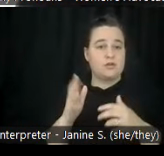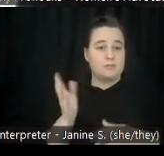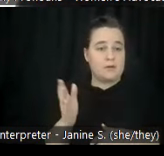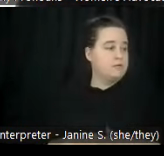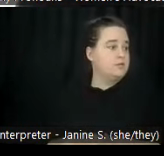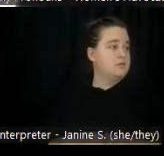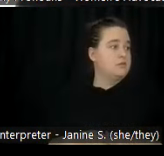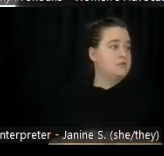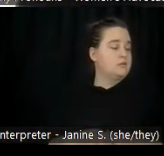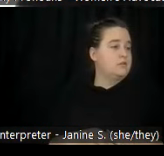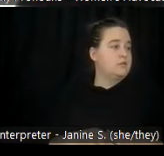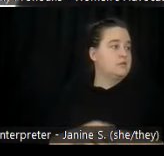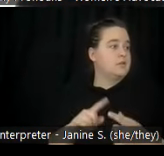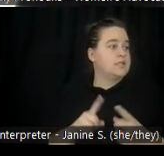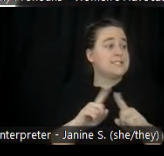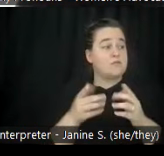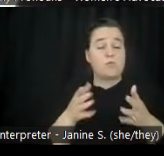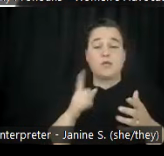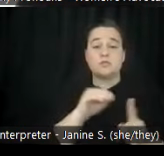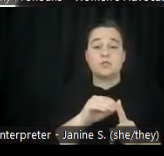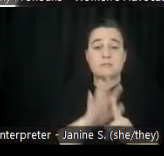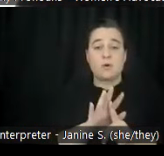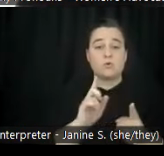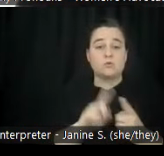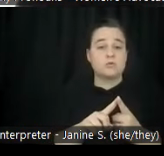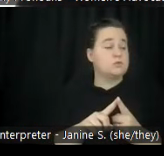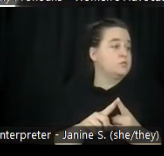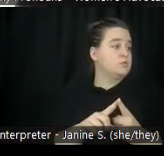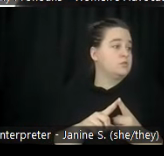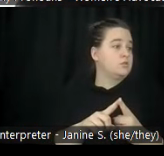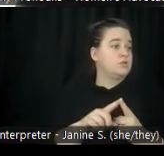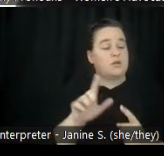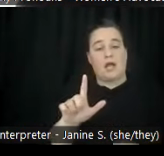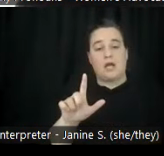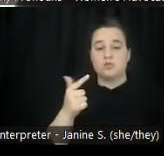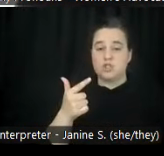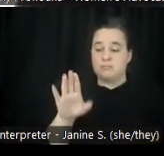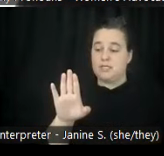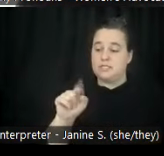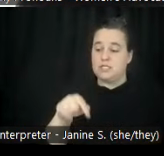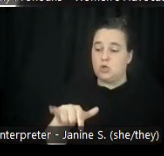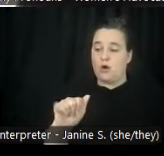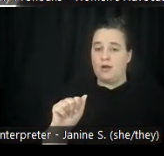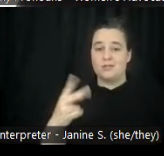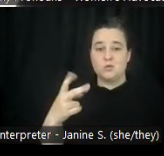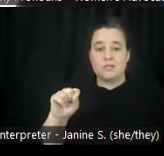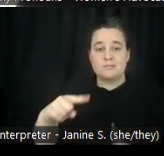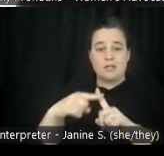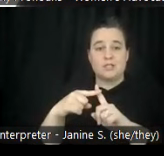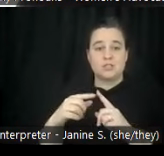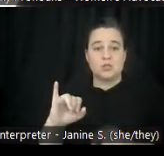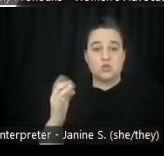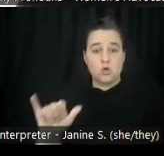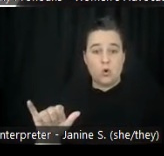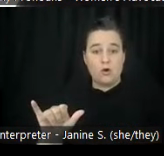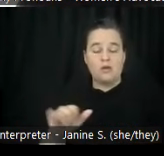yourself to LGBTQIA2S+ joy, being able to embrace that, of not only just learning about oppression